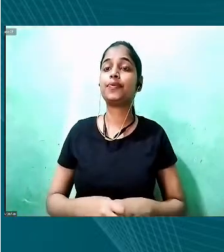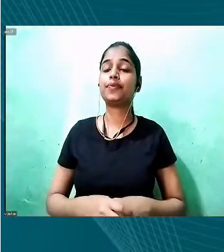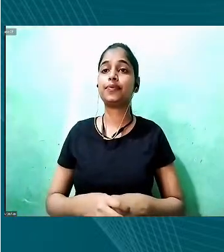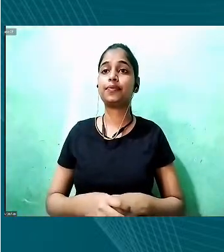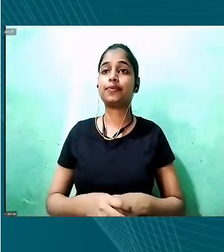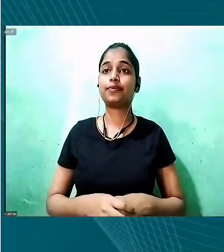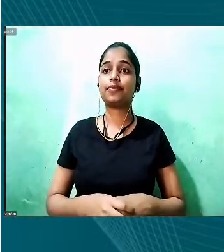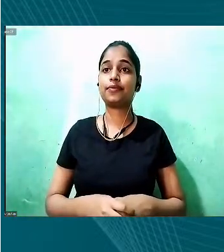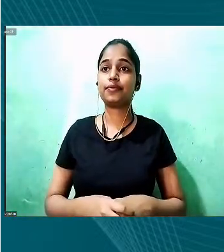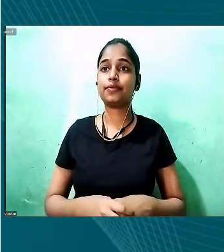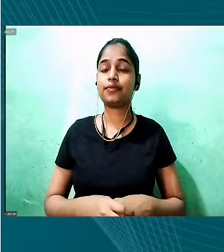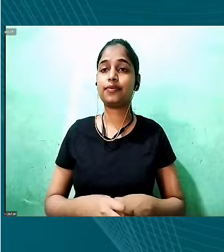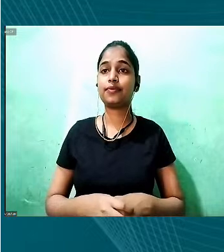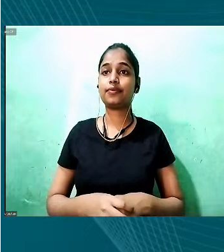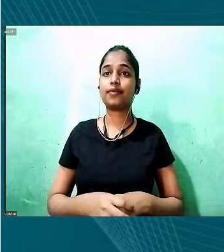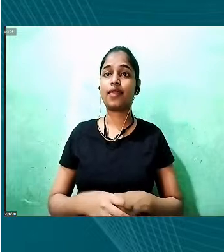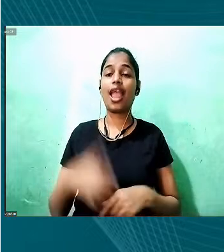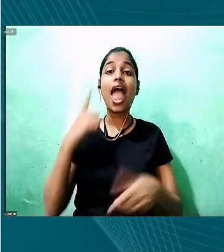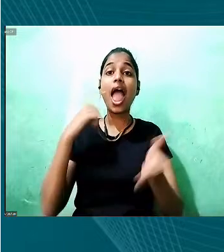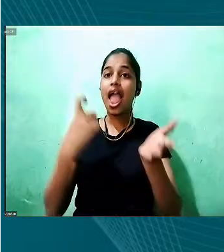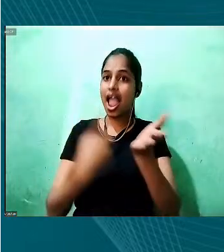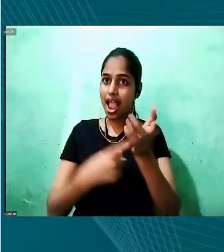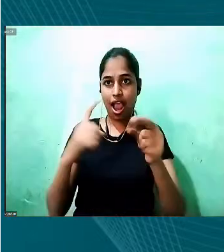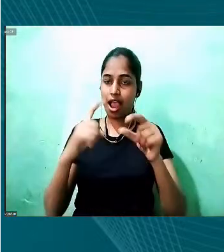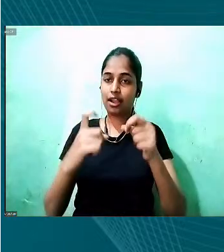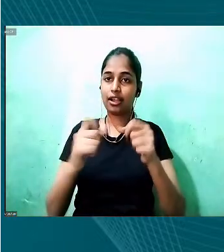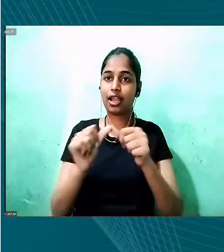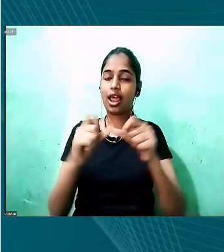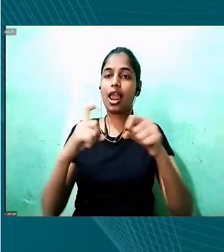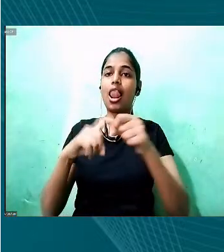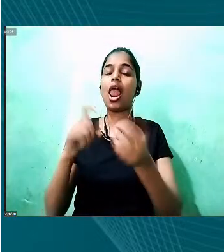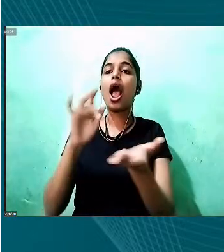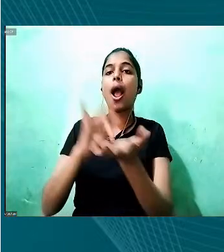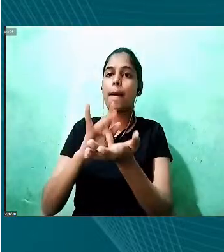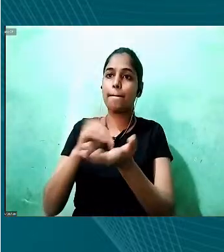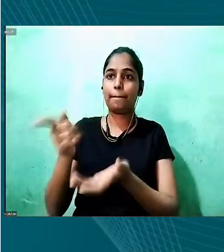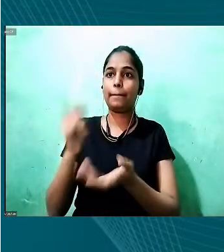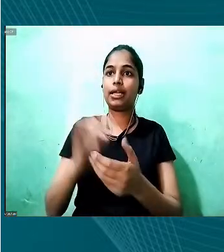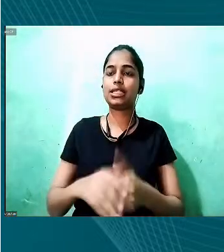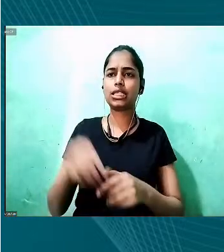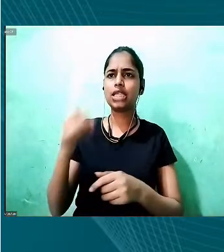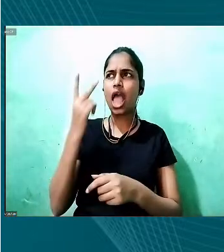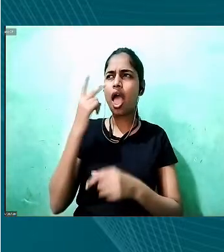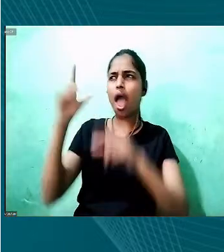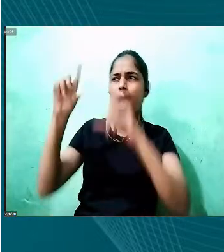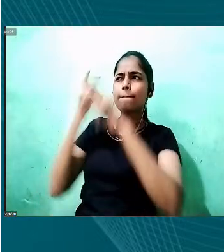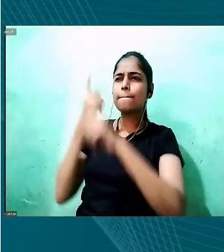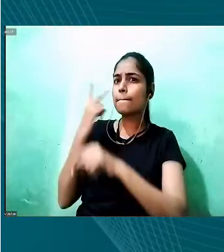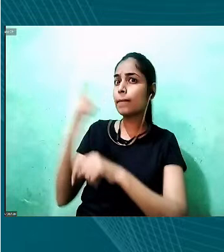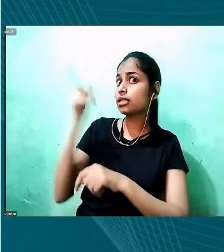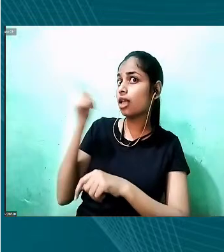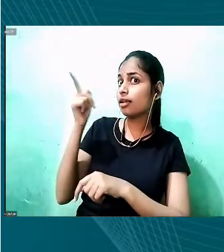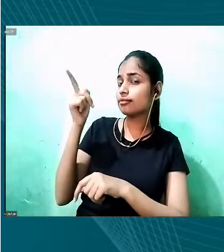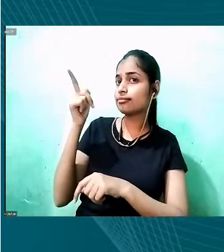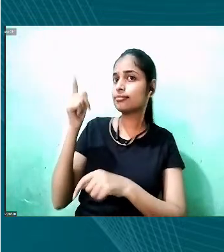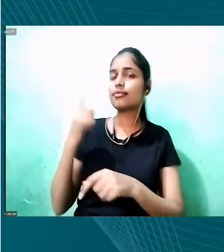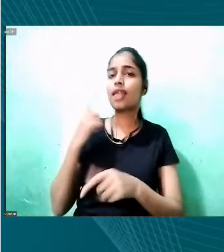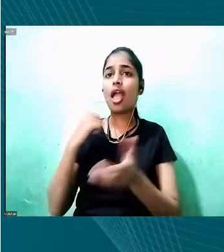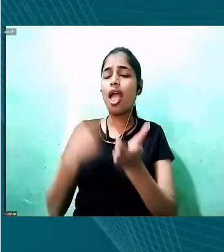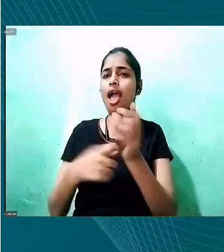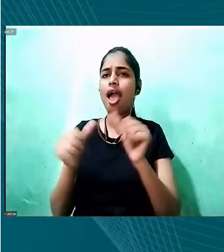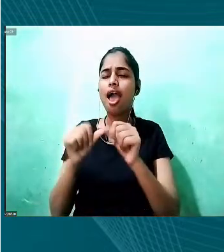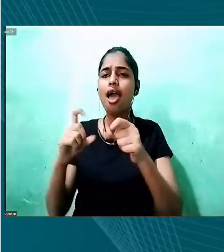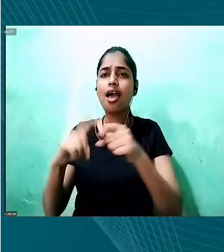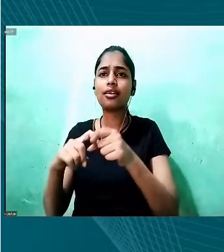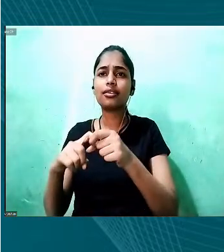city located in Iraq. So as you can see in the picture, Iraq is a sandy place and